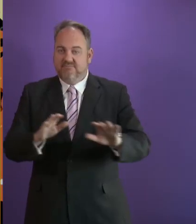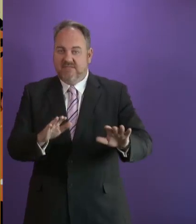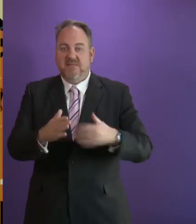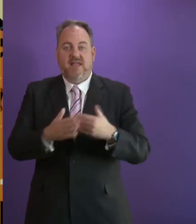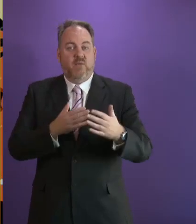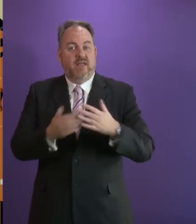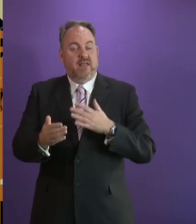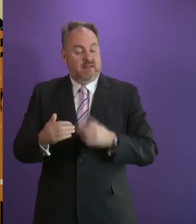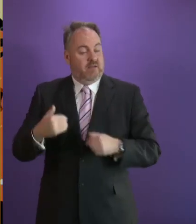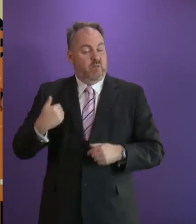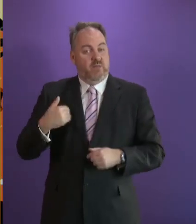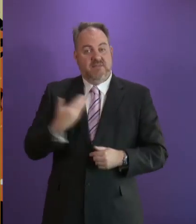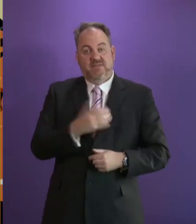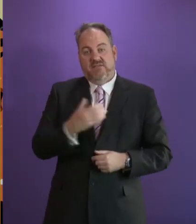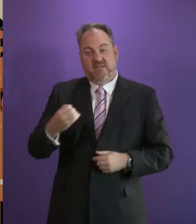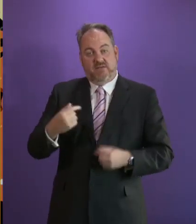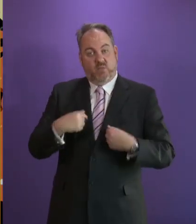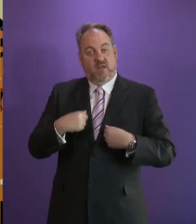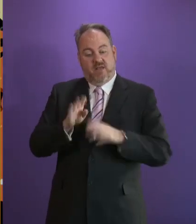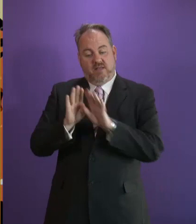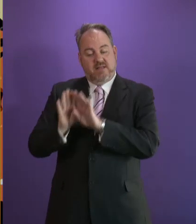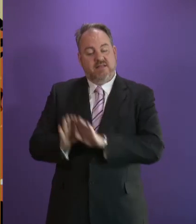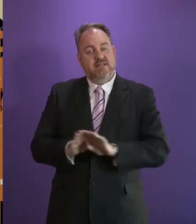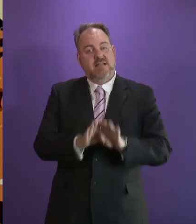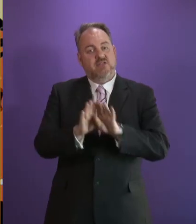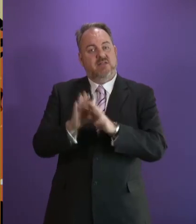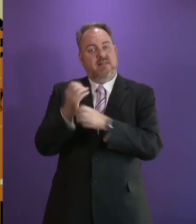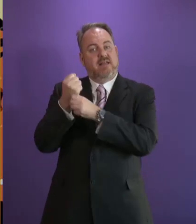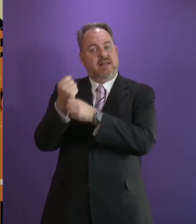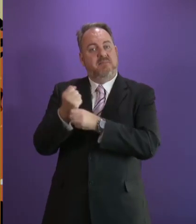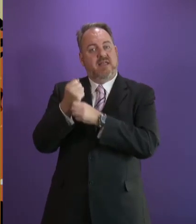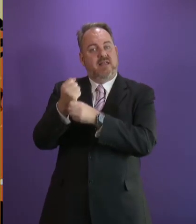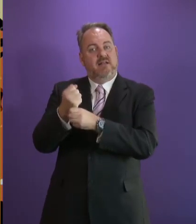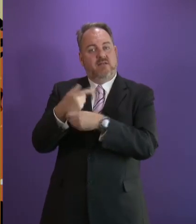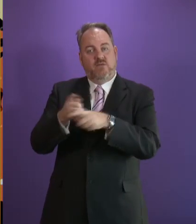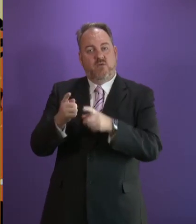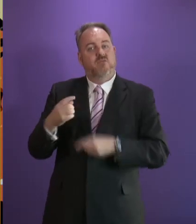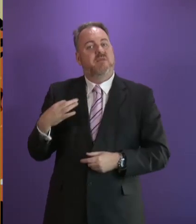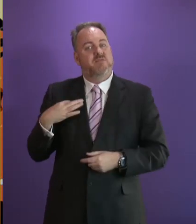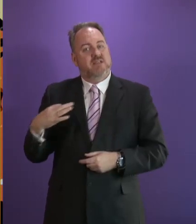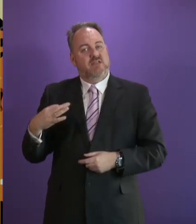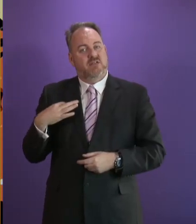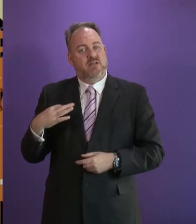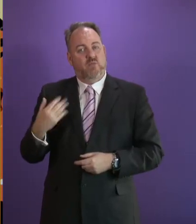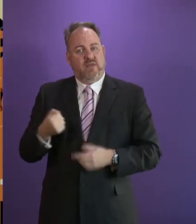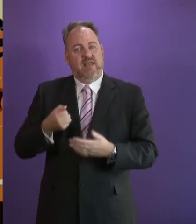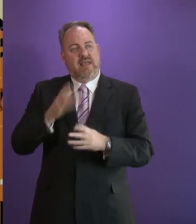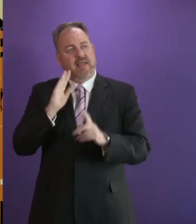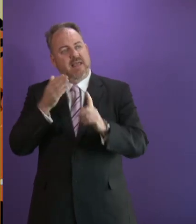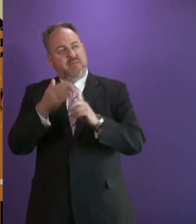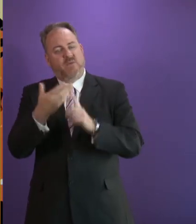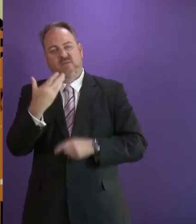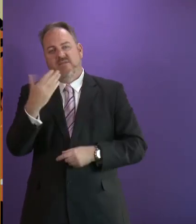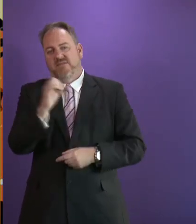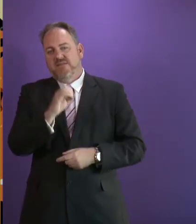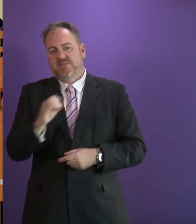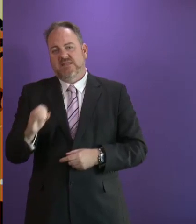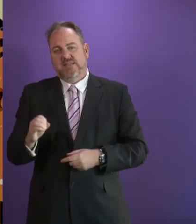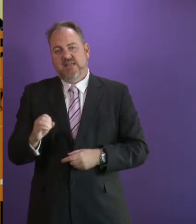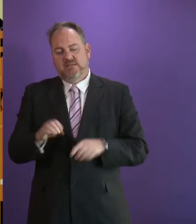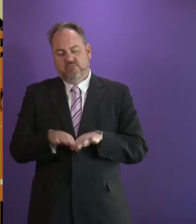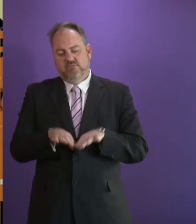Women 50-50, we are the national campaign for women's representation and to have 50% at least across our councils and our